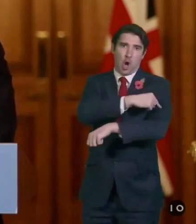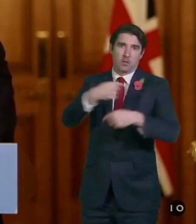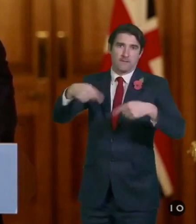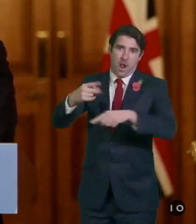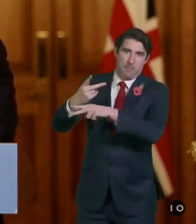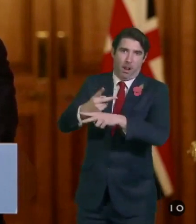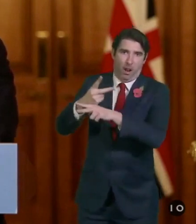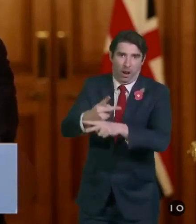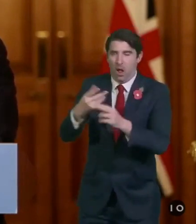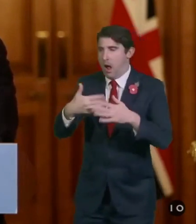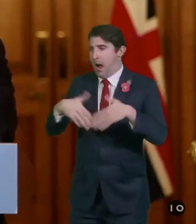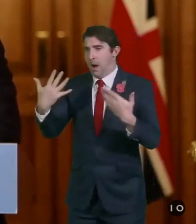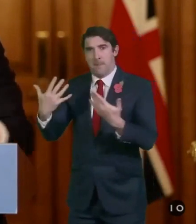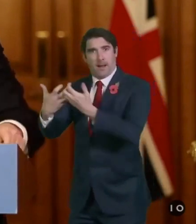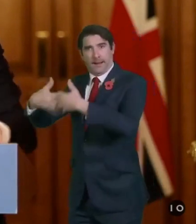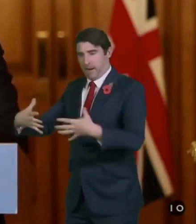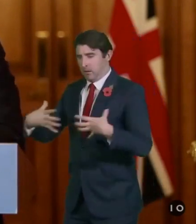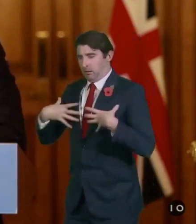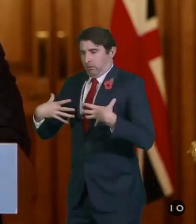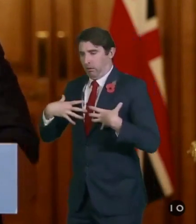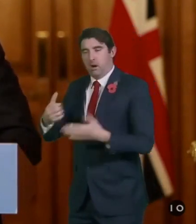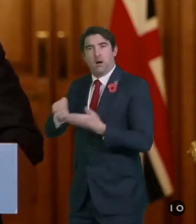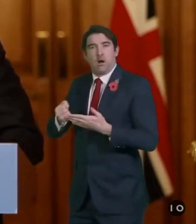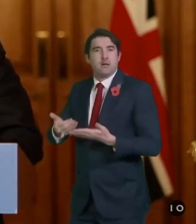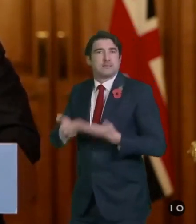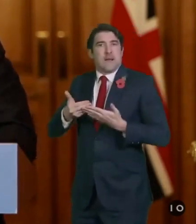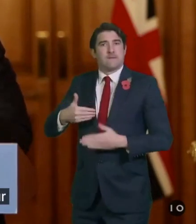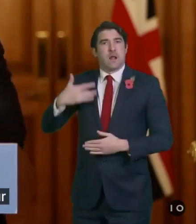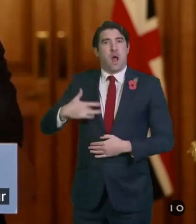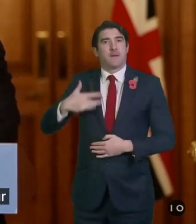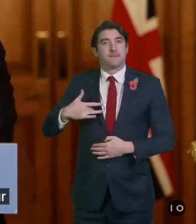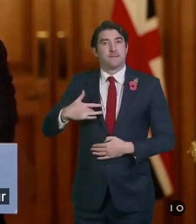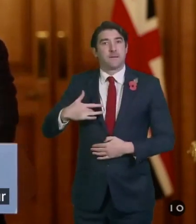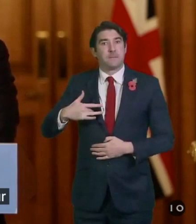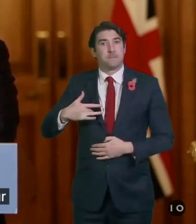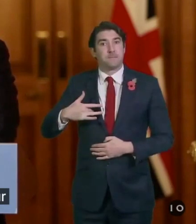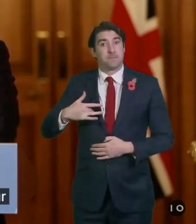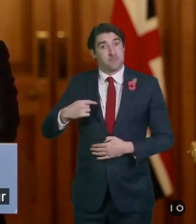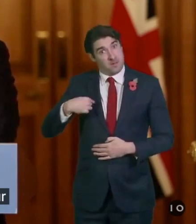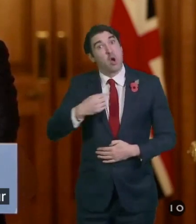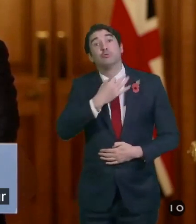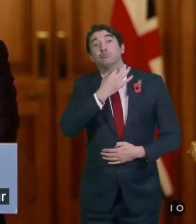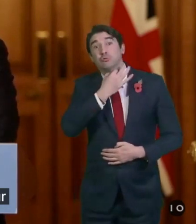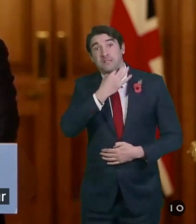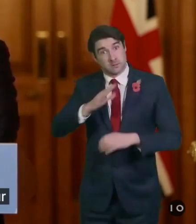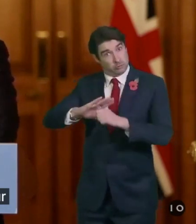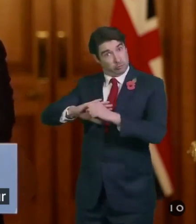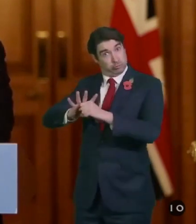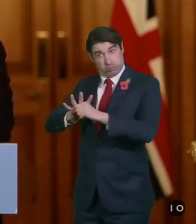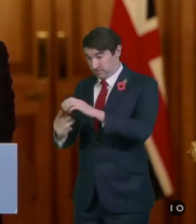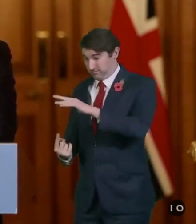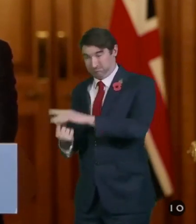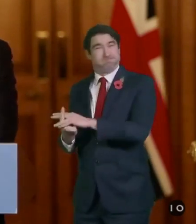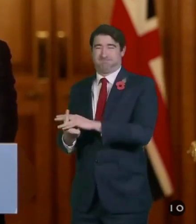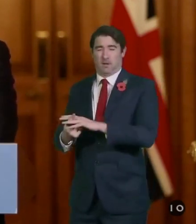first time in our lives, the NHS will not be there for us and for our families. And even